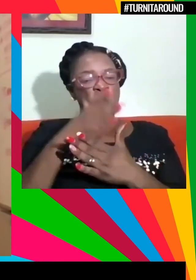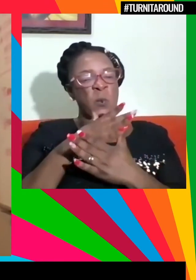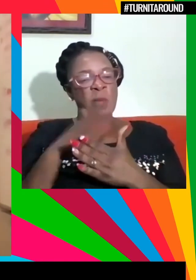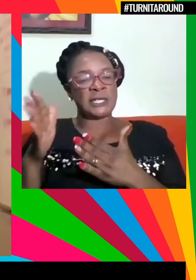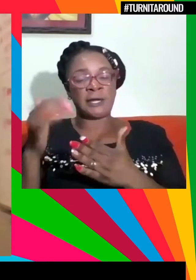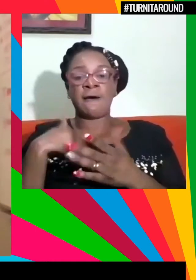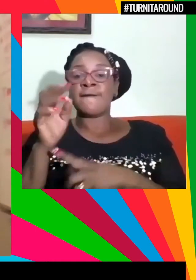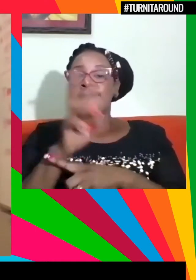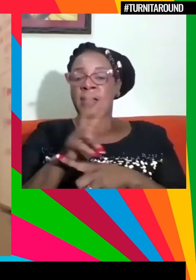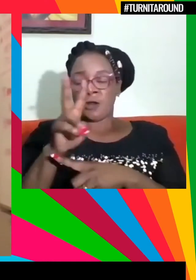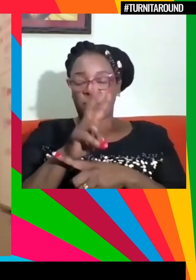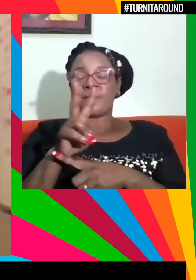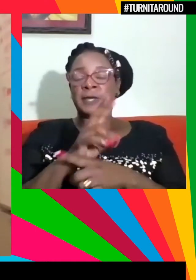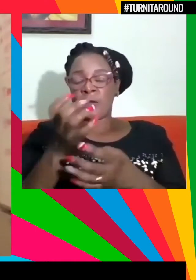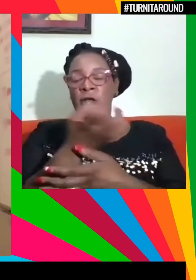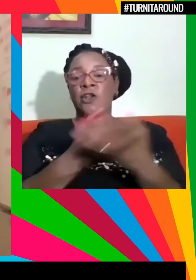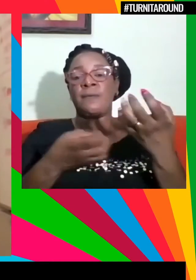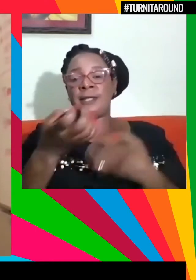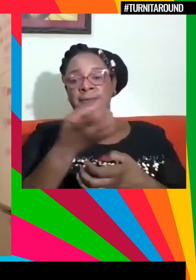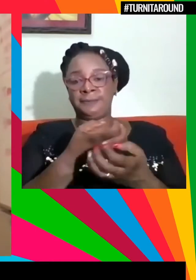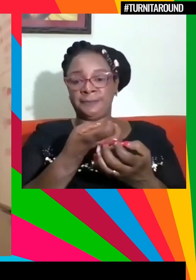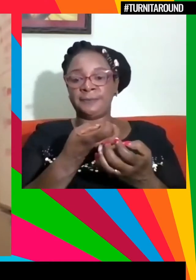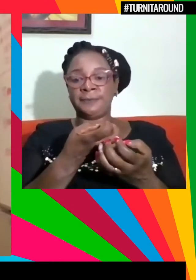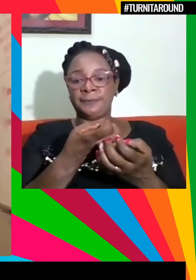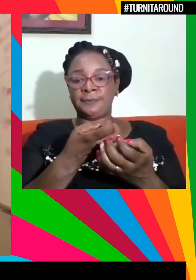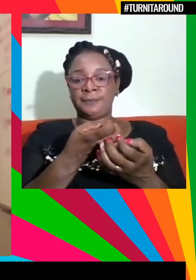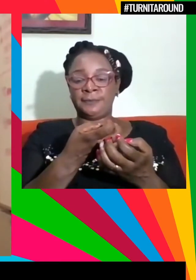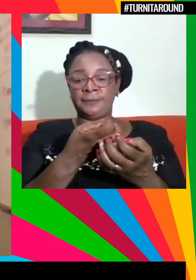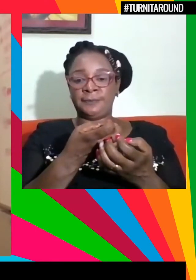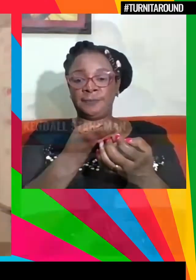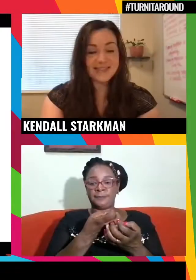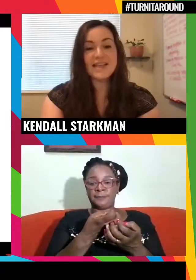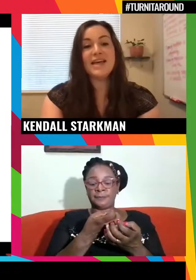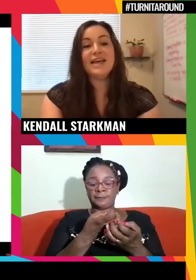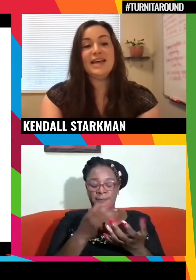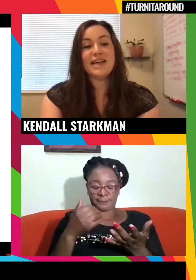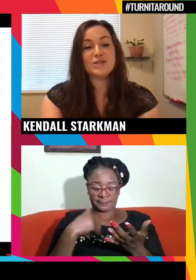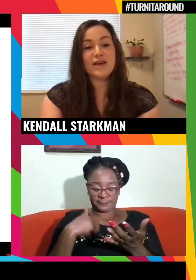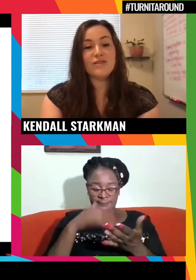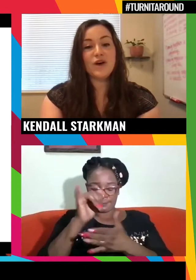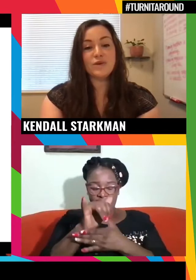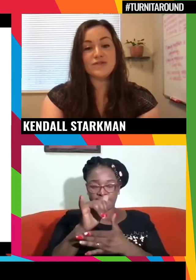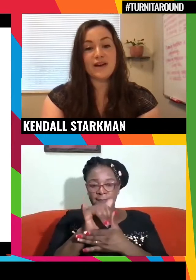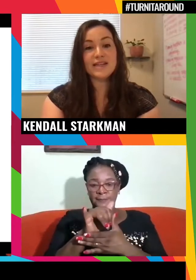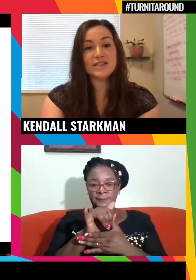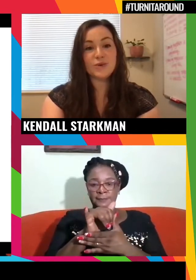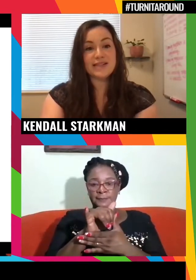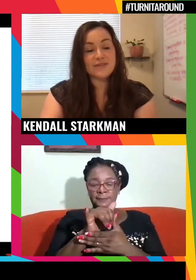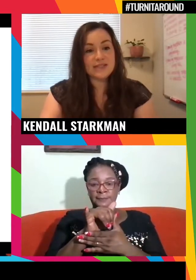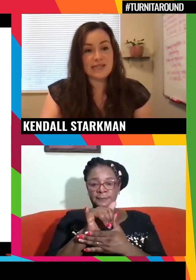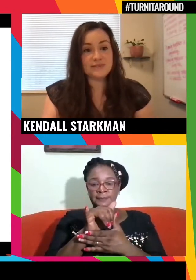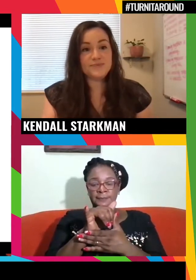value in a circular economy. So I'll tell you a little bit about NextWave Plastics. NextWave was founded